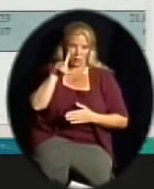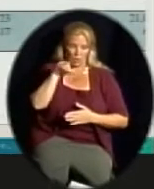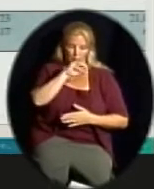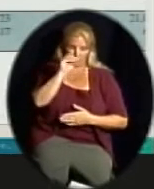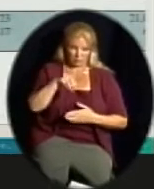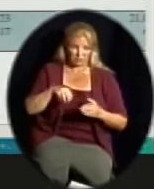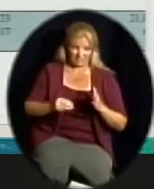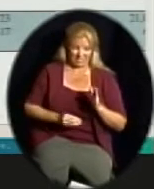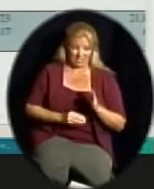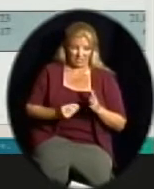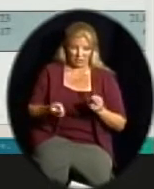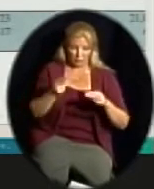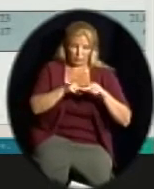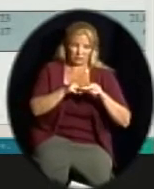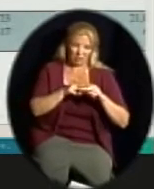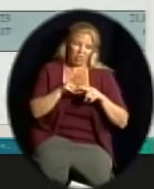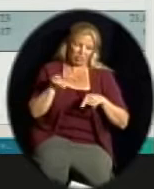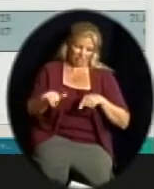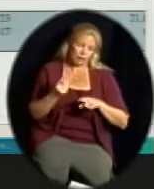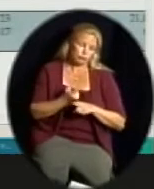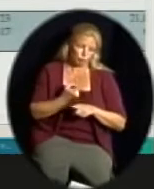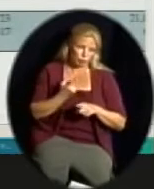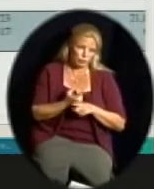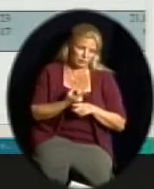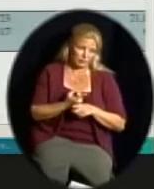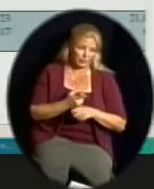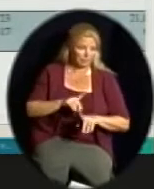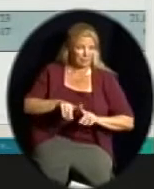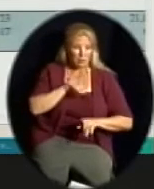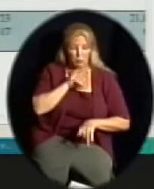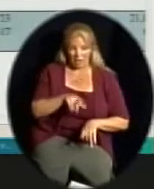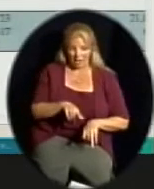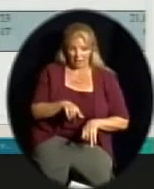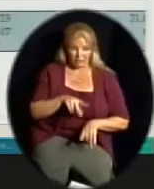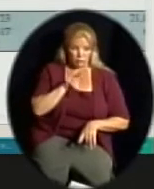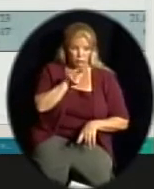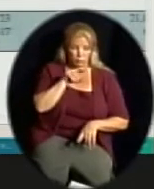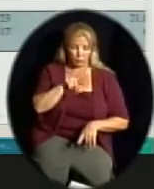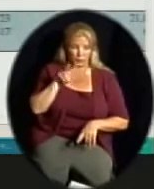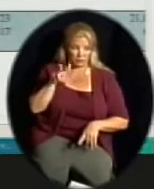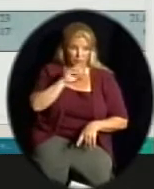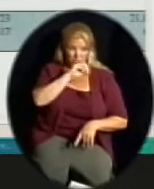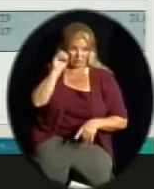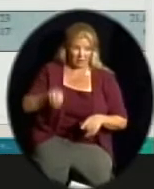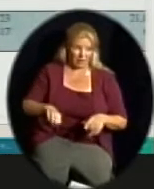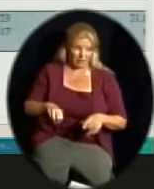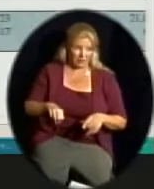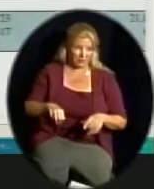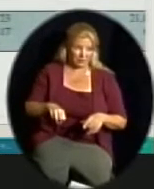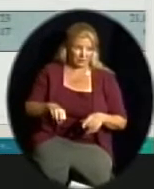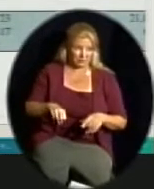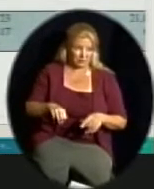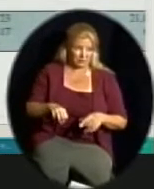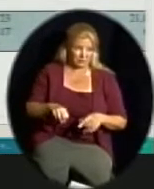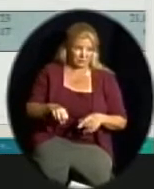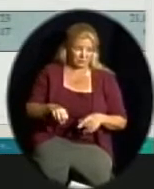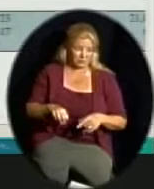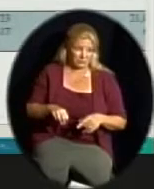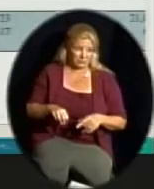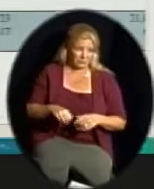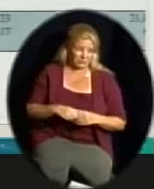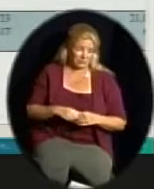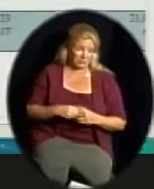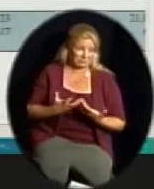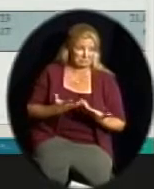very appropriate increase. But the reality of that is that 2.2% of that came from growth. And so of the new dollars